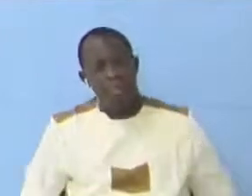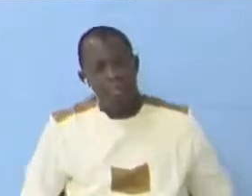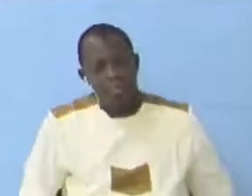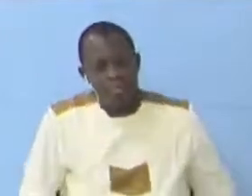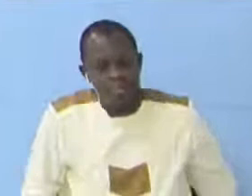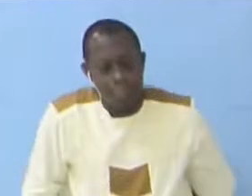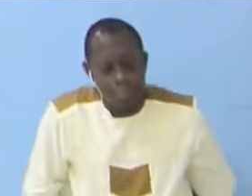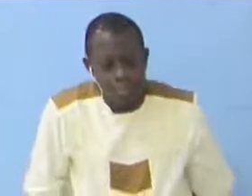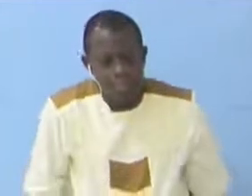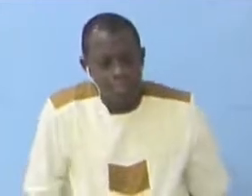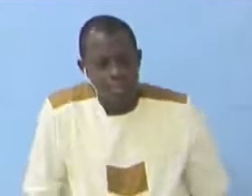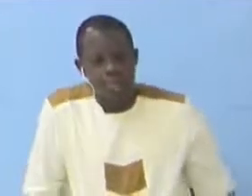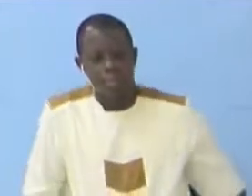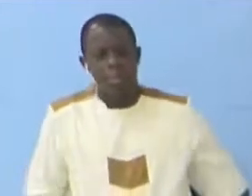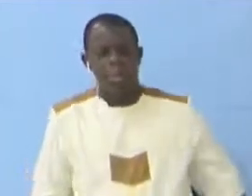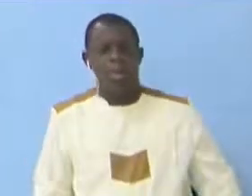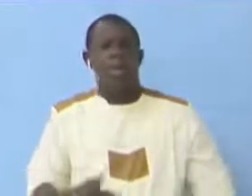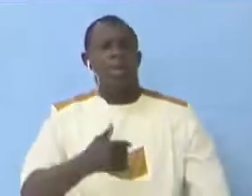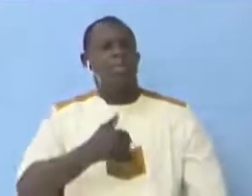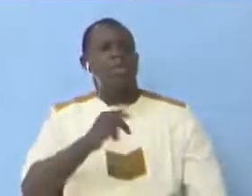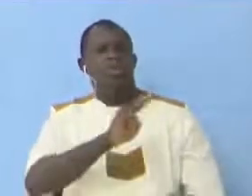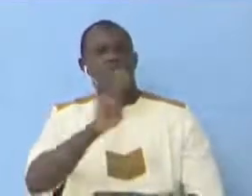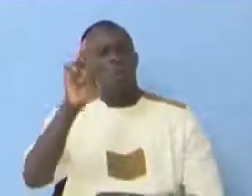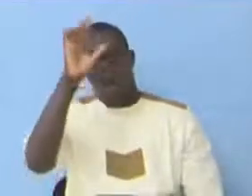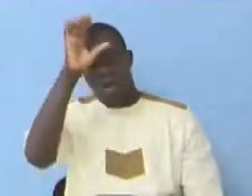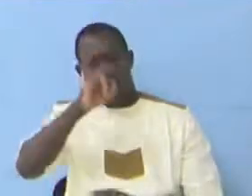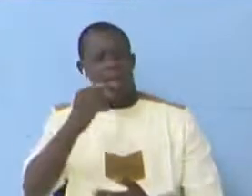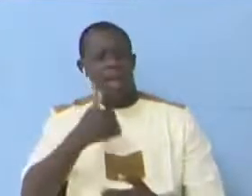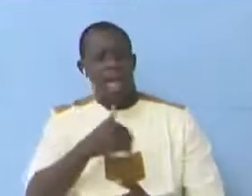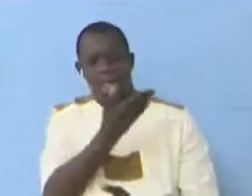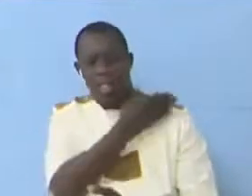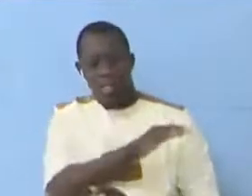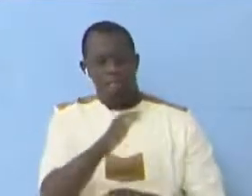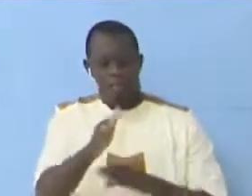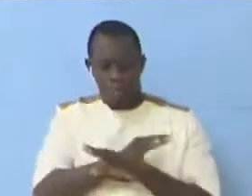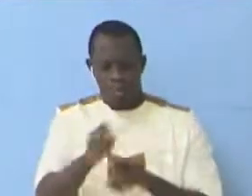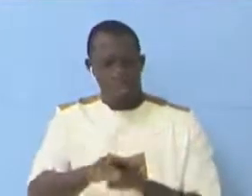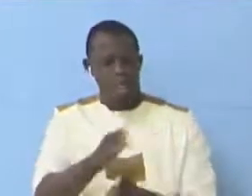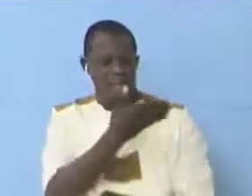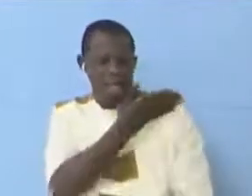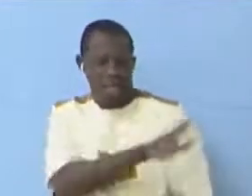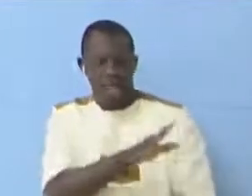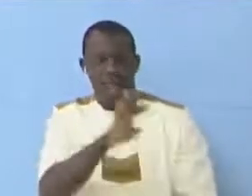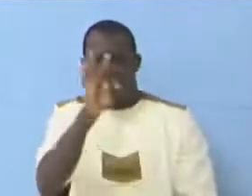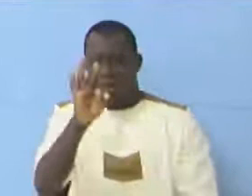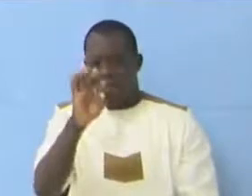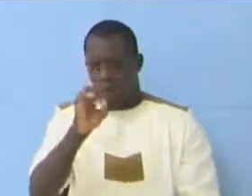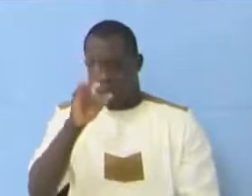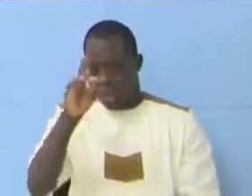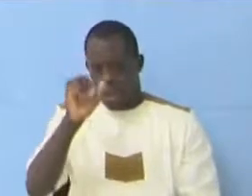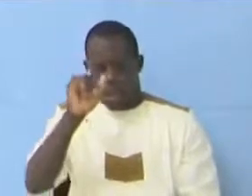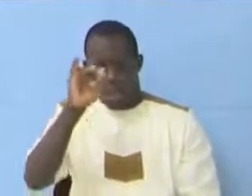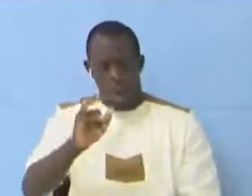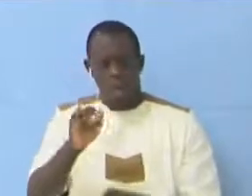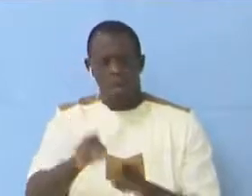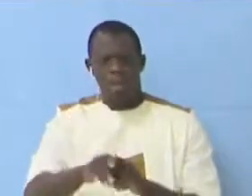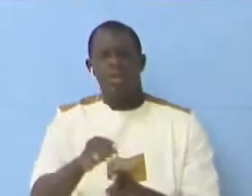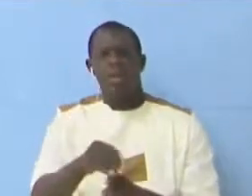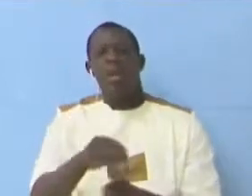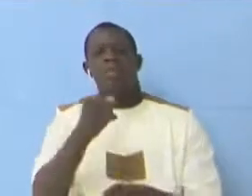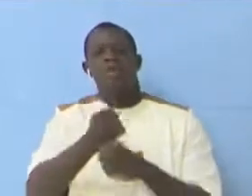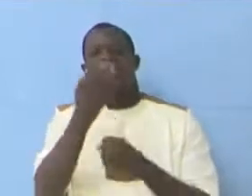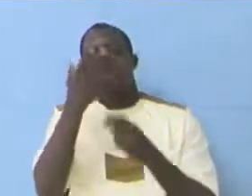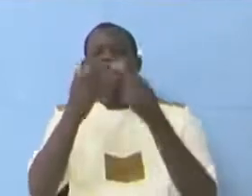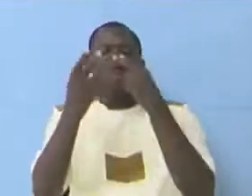couldn't understand. Then I left. As I was leaving, I think Fode was teasing me. Adanga daw. bi ma doon génn nag yaakaar naa